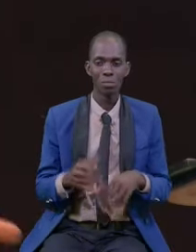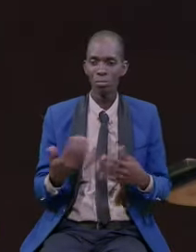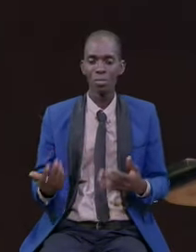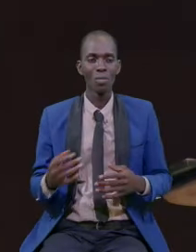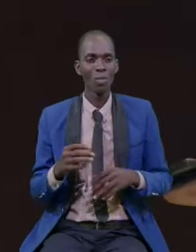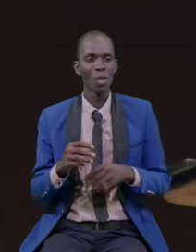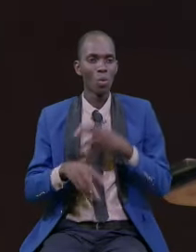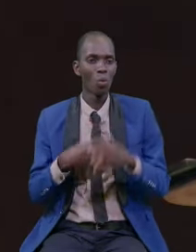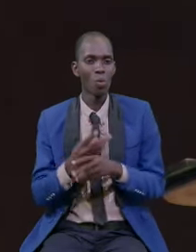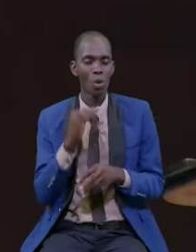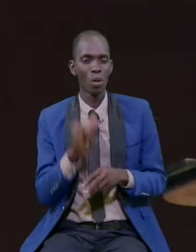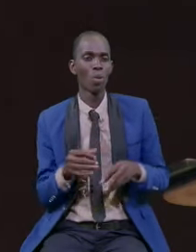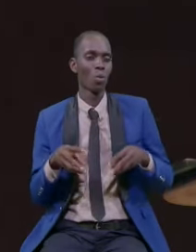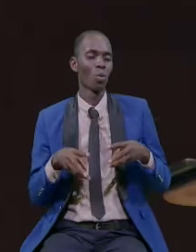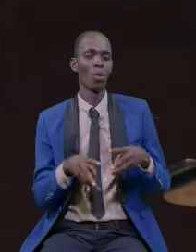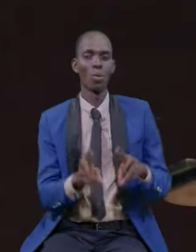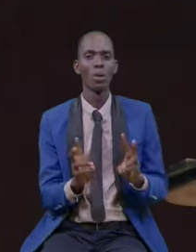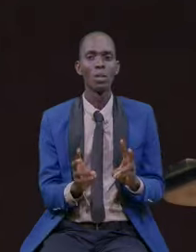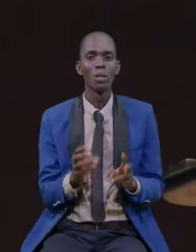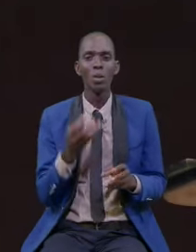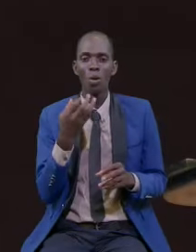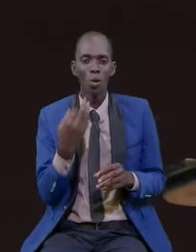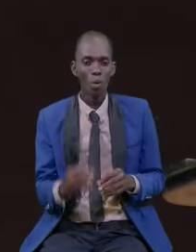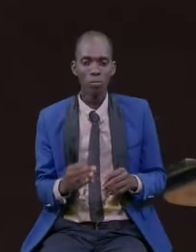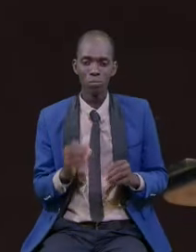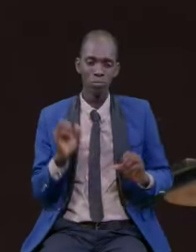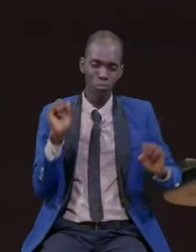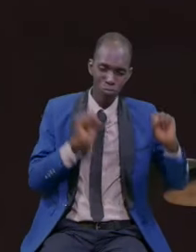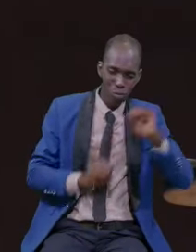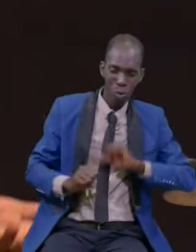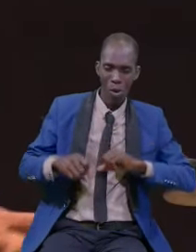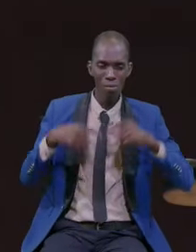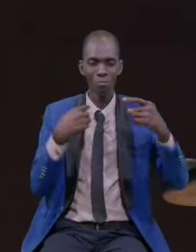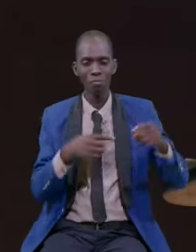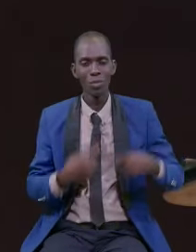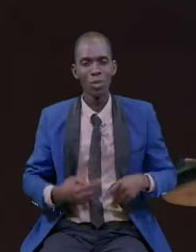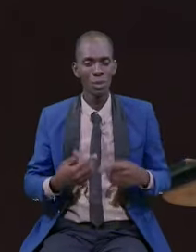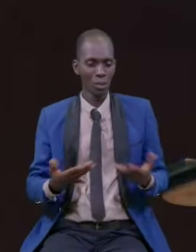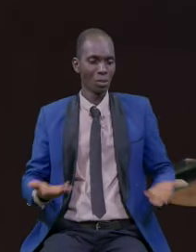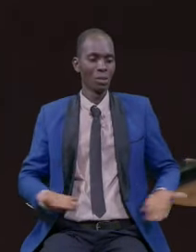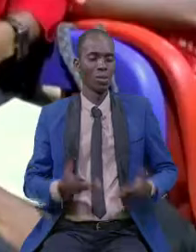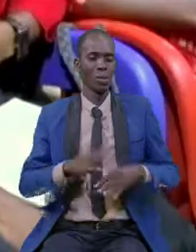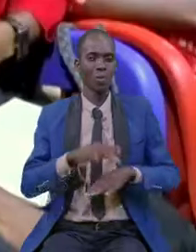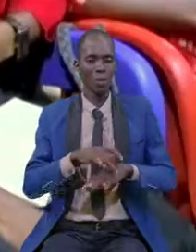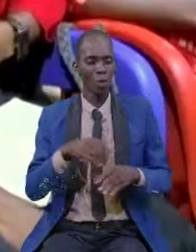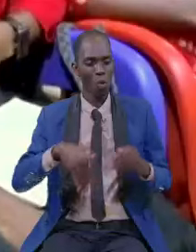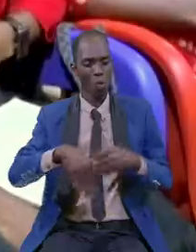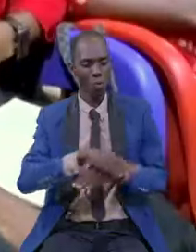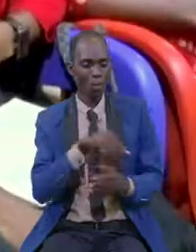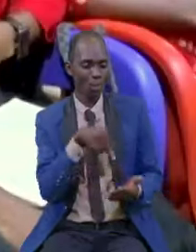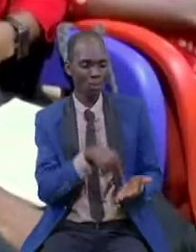by acting in the worldly way of struggling and fighting over here, over this one.